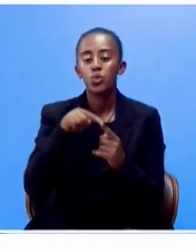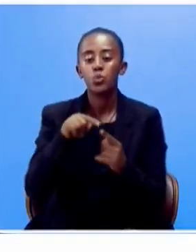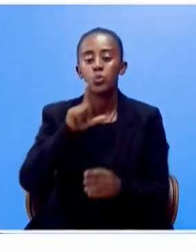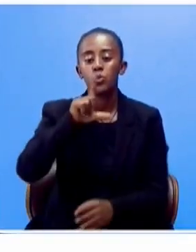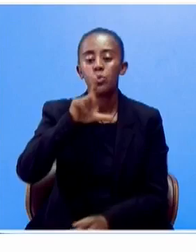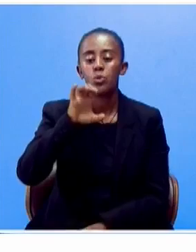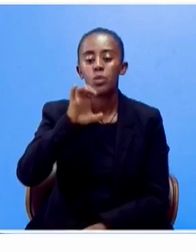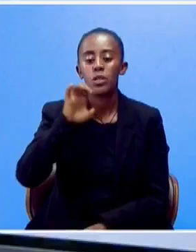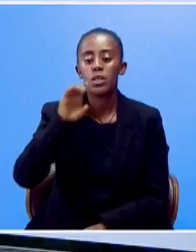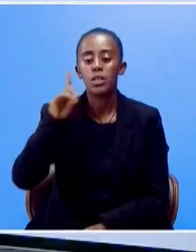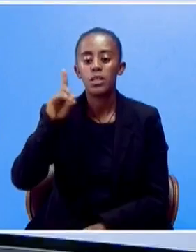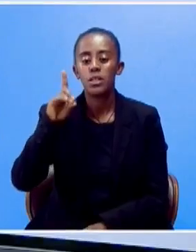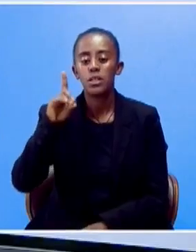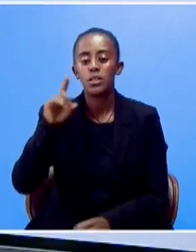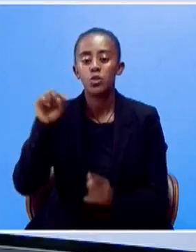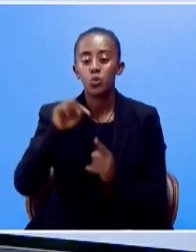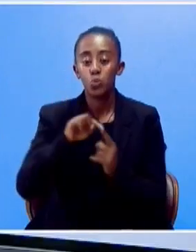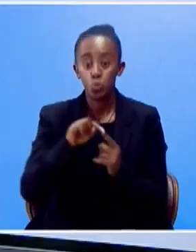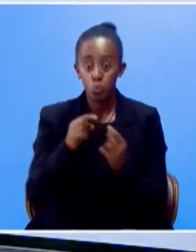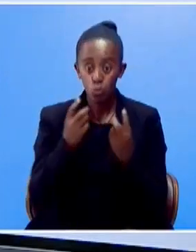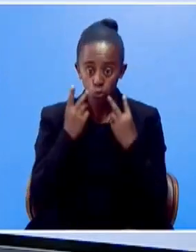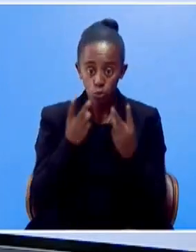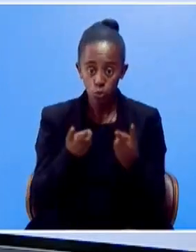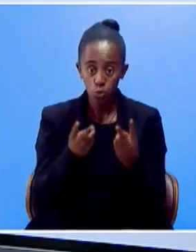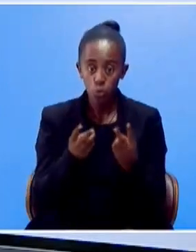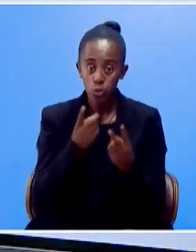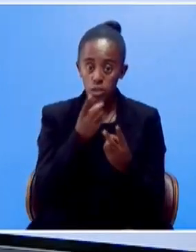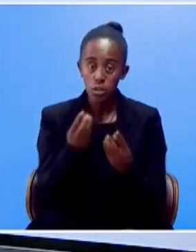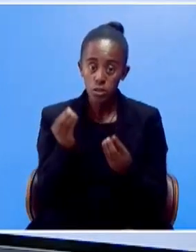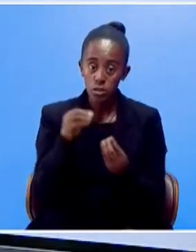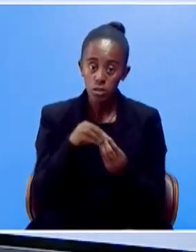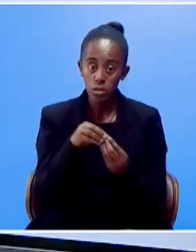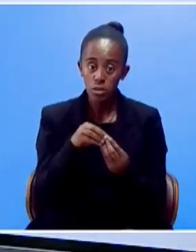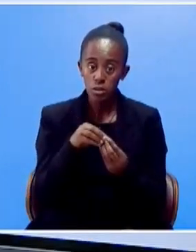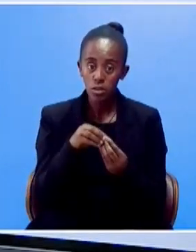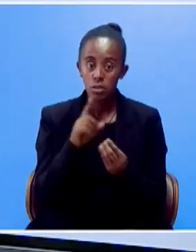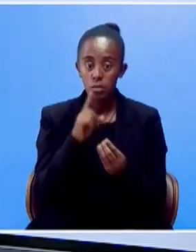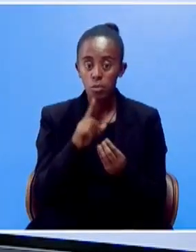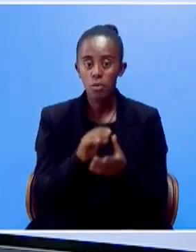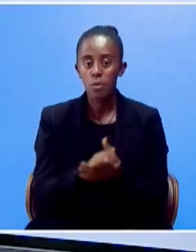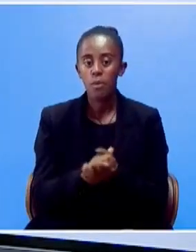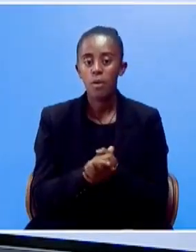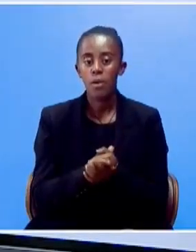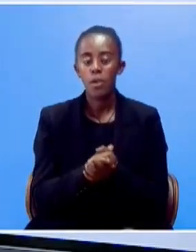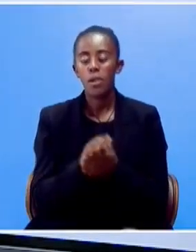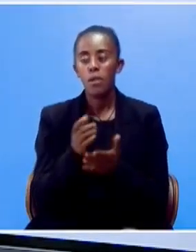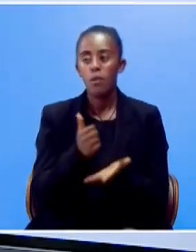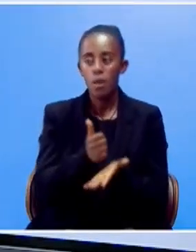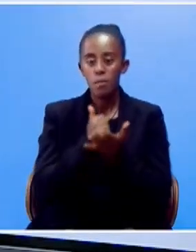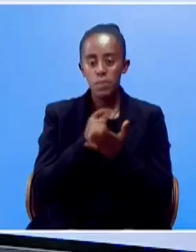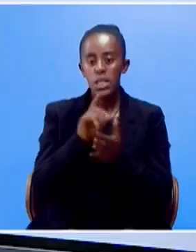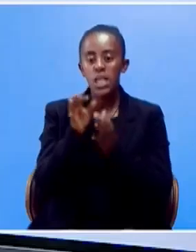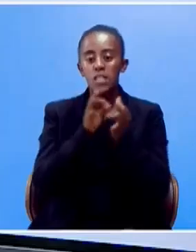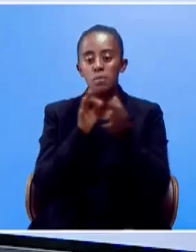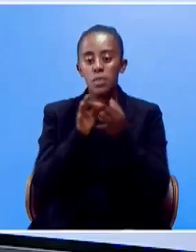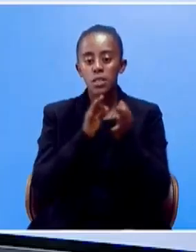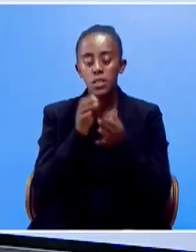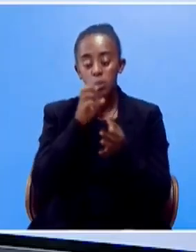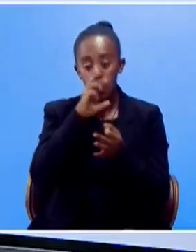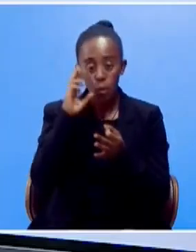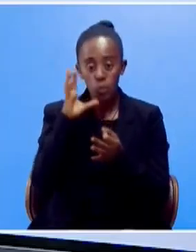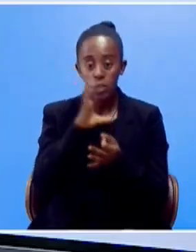Leads to. You see? This is also one language item which can help us express what? Cause